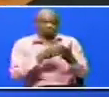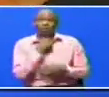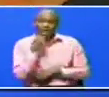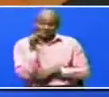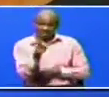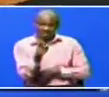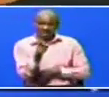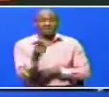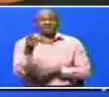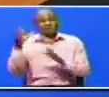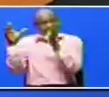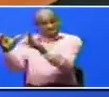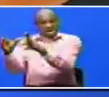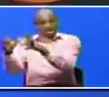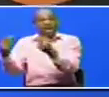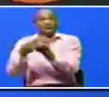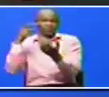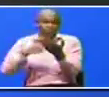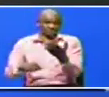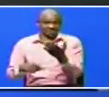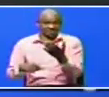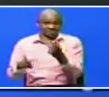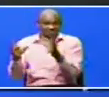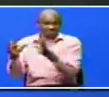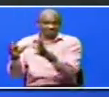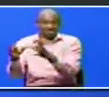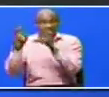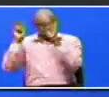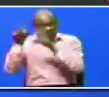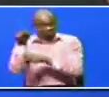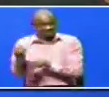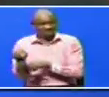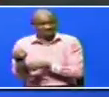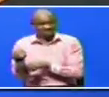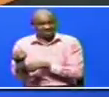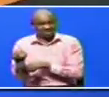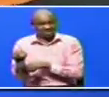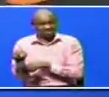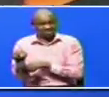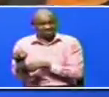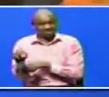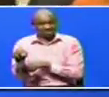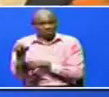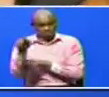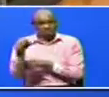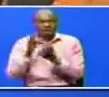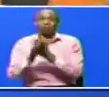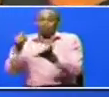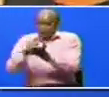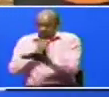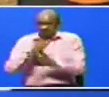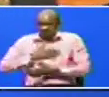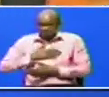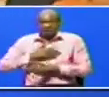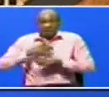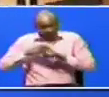So on one hand, it was an issue that was supposed to be more administrative, mm-hmm. but given